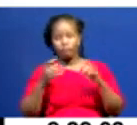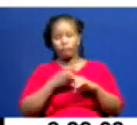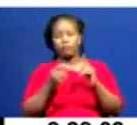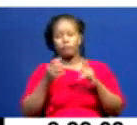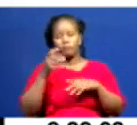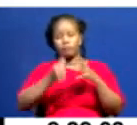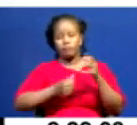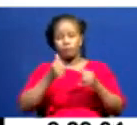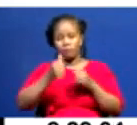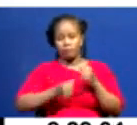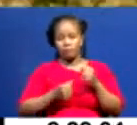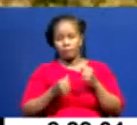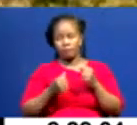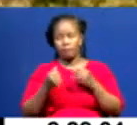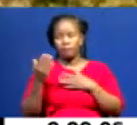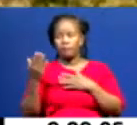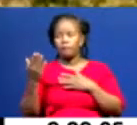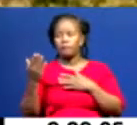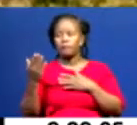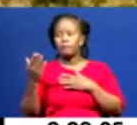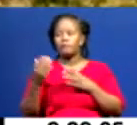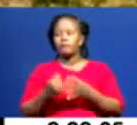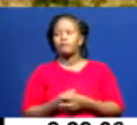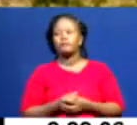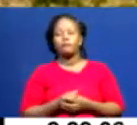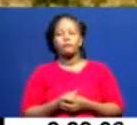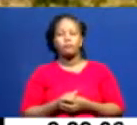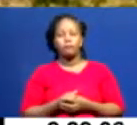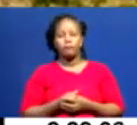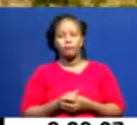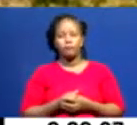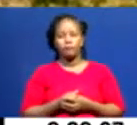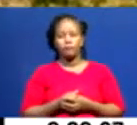as Pauline Kihali reports.